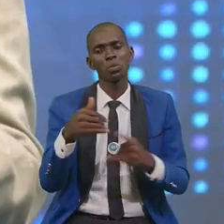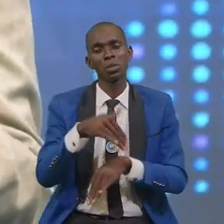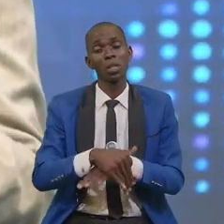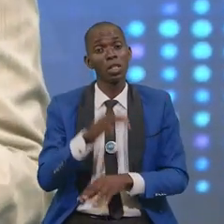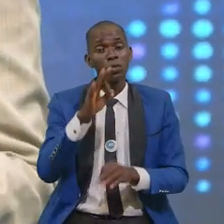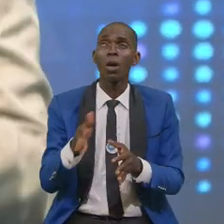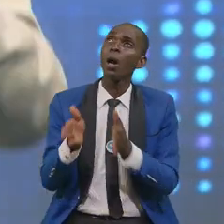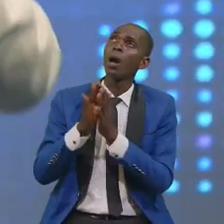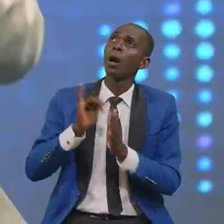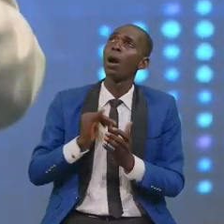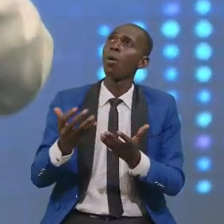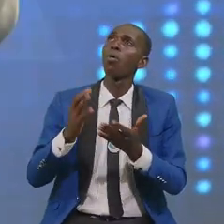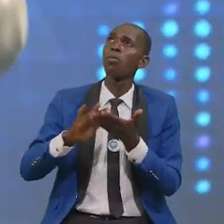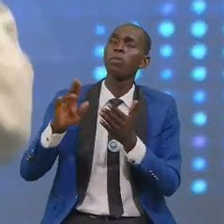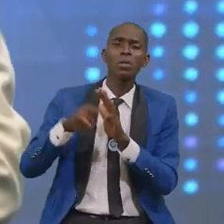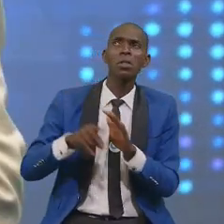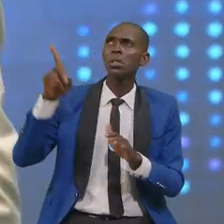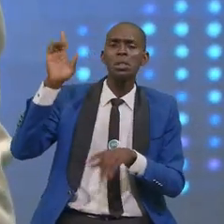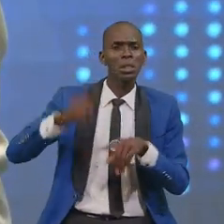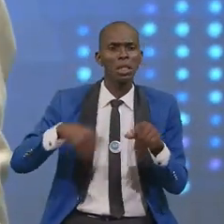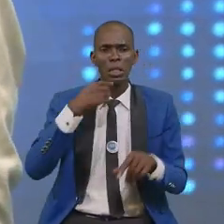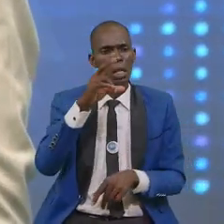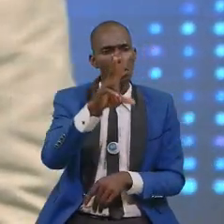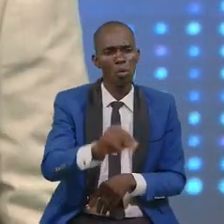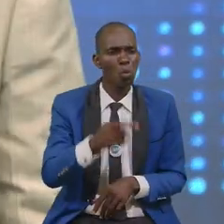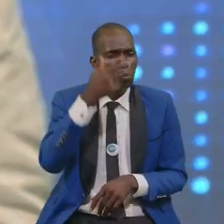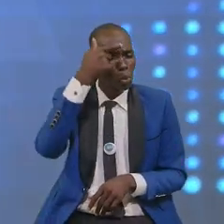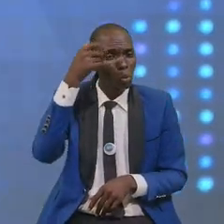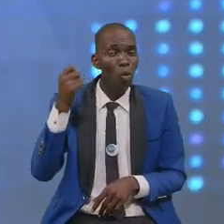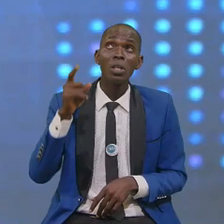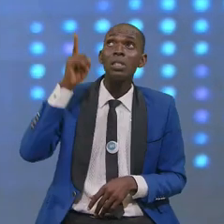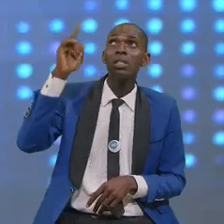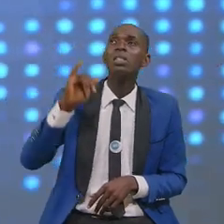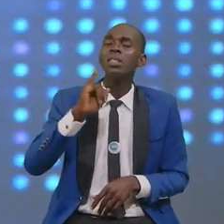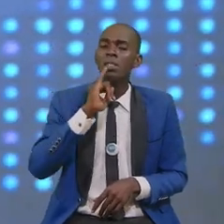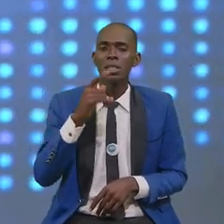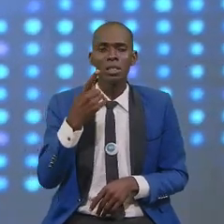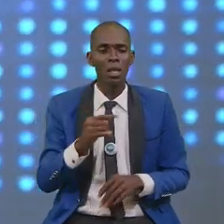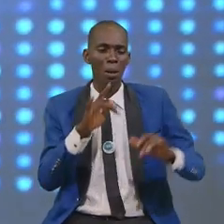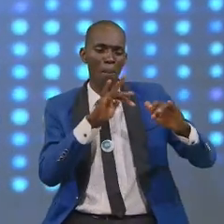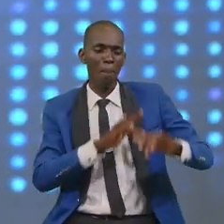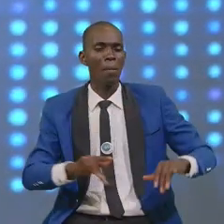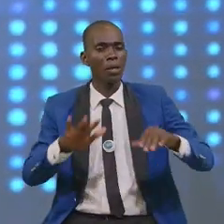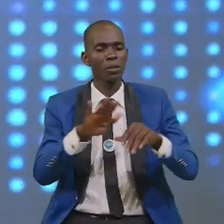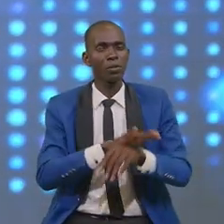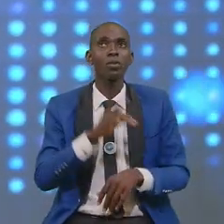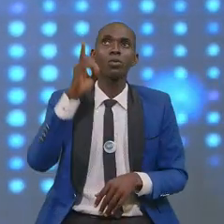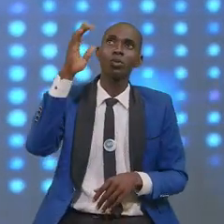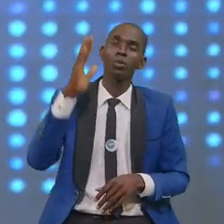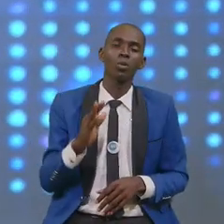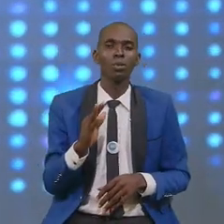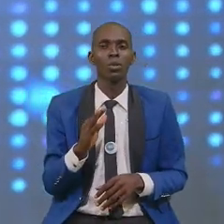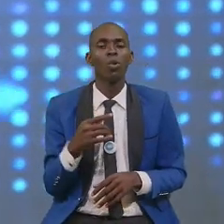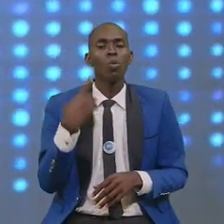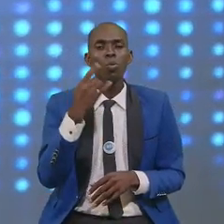say no, because already is the merciful God who is a pardoning God